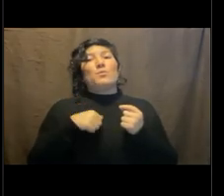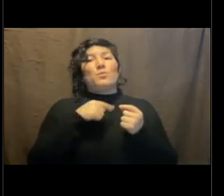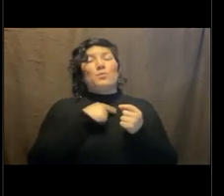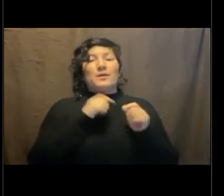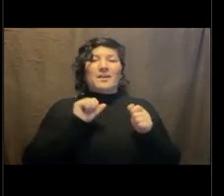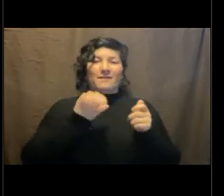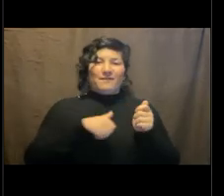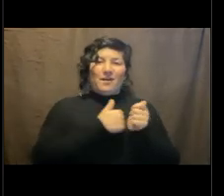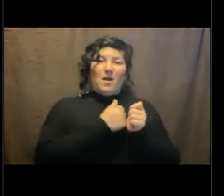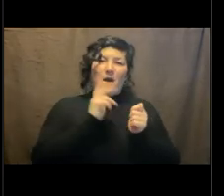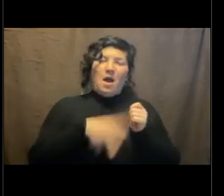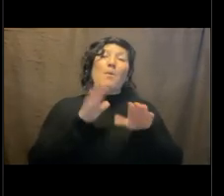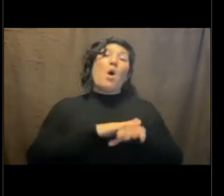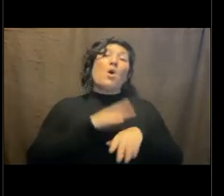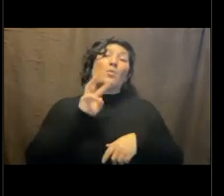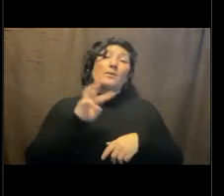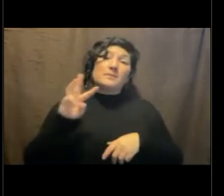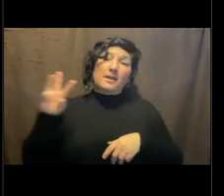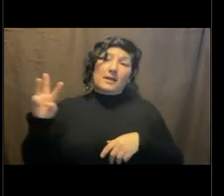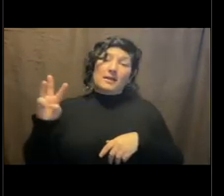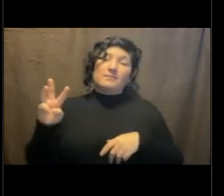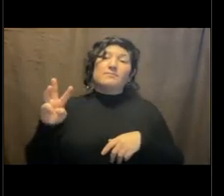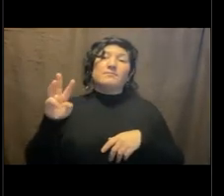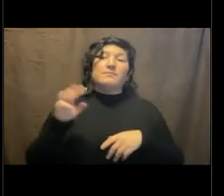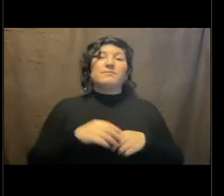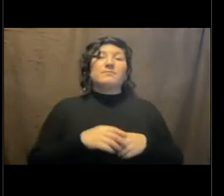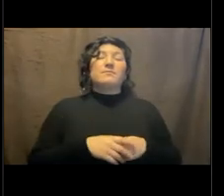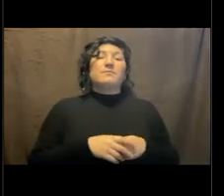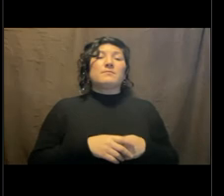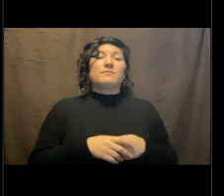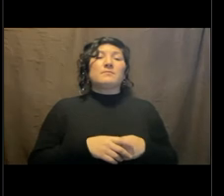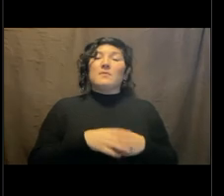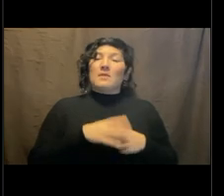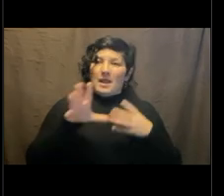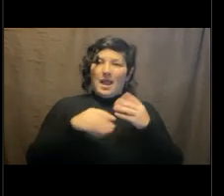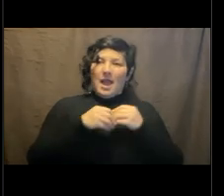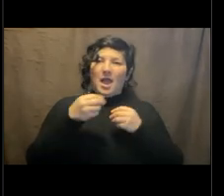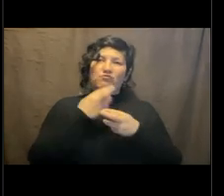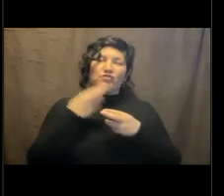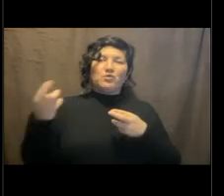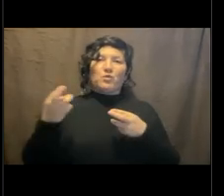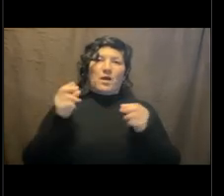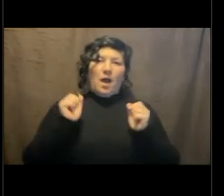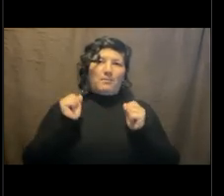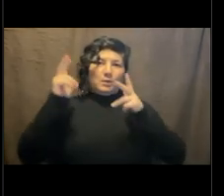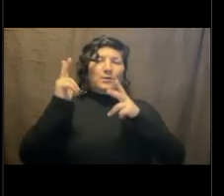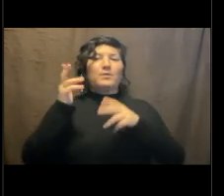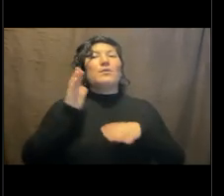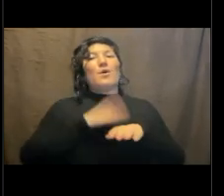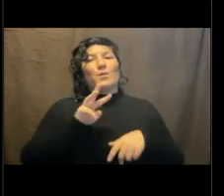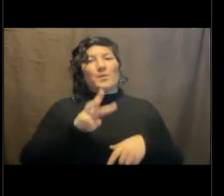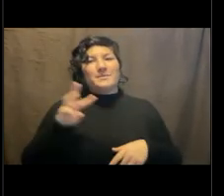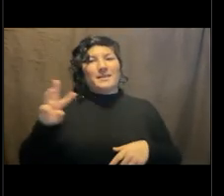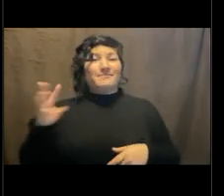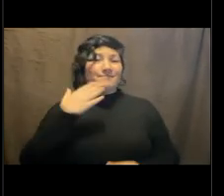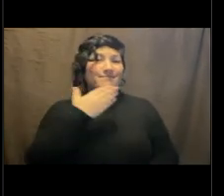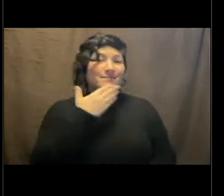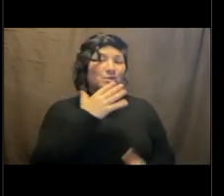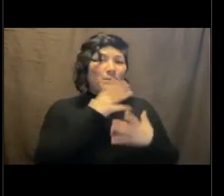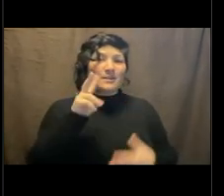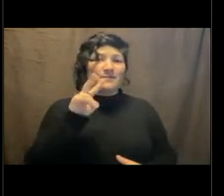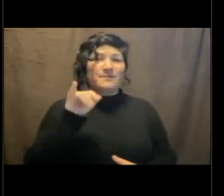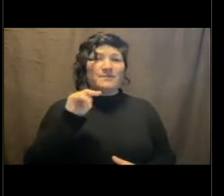with something on our website if we can give some resources. But thank you so much, Vincent, for your talk. We really appreciate it.